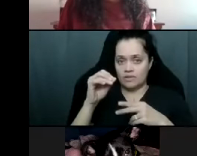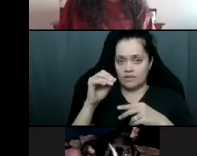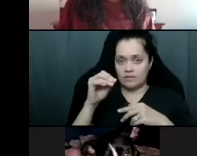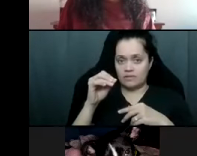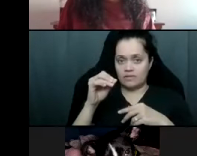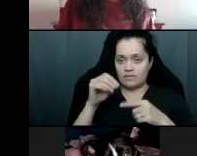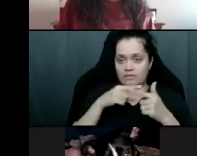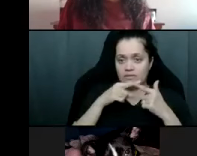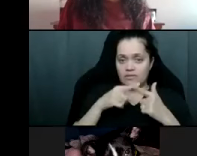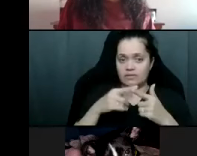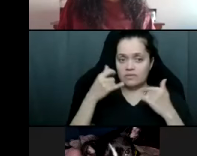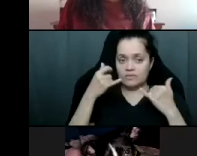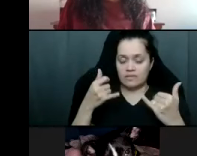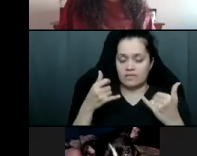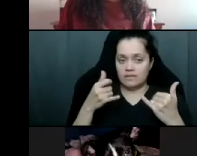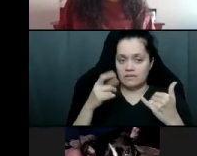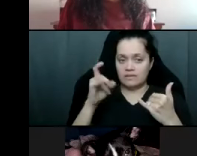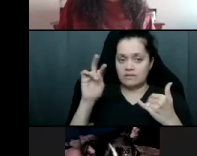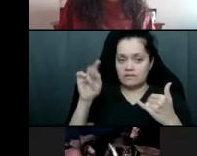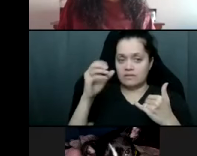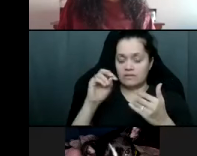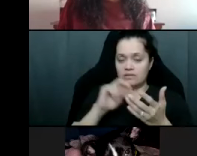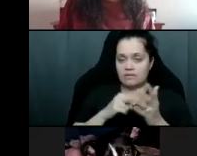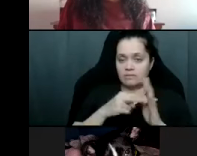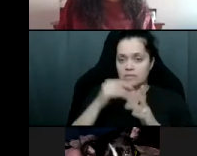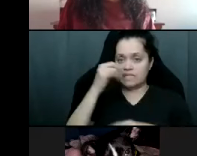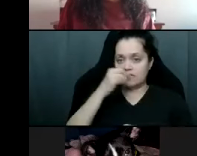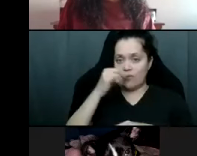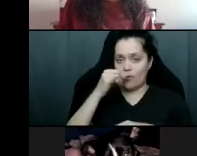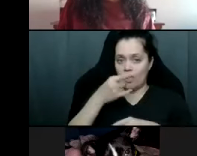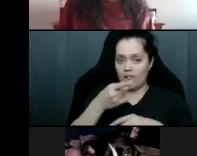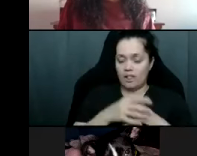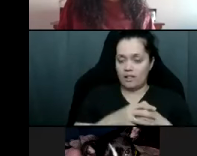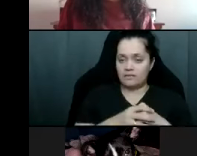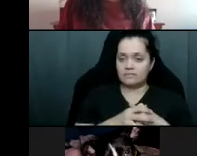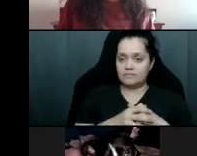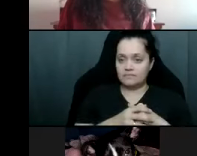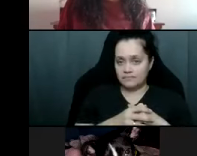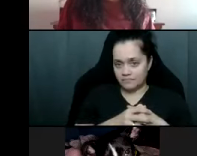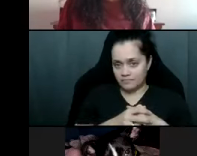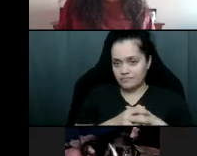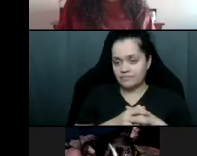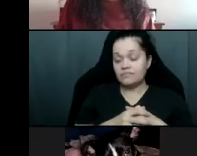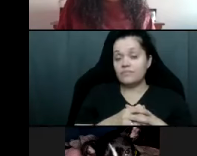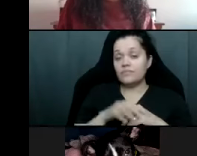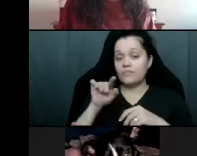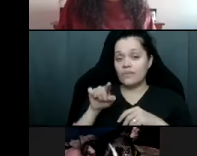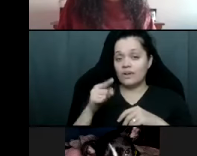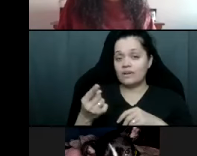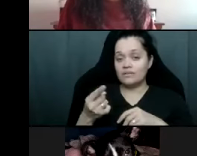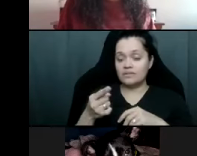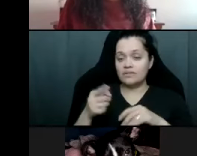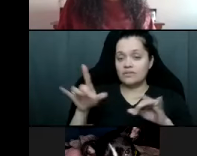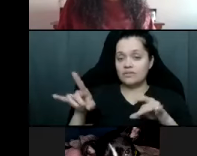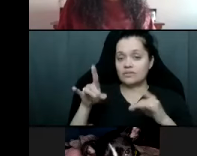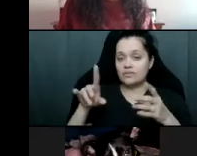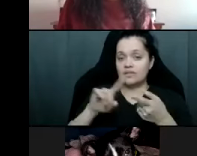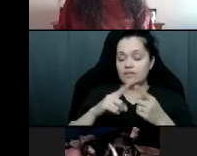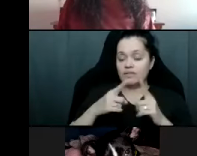And so now Drongo means fool. So if you want to insult your Australian friend for doing